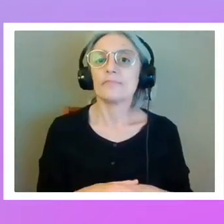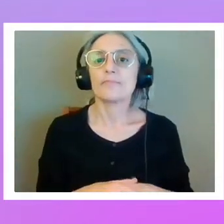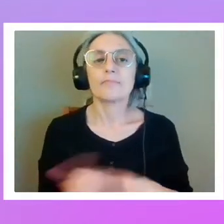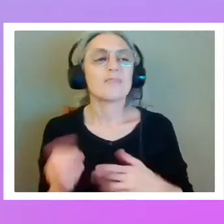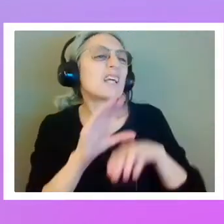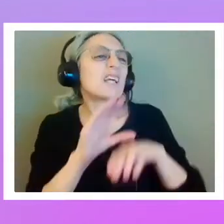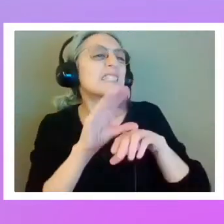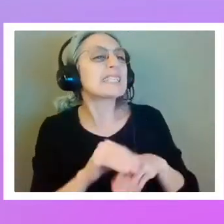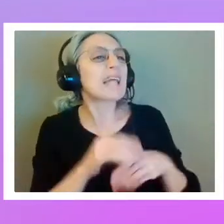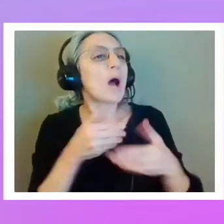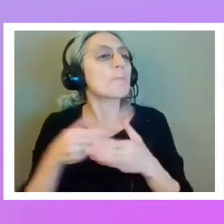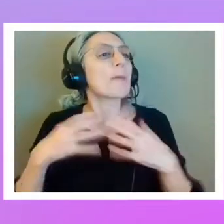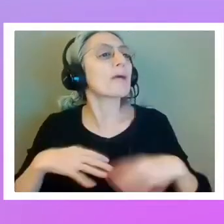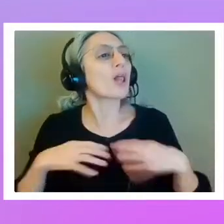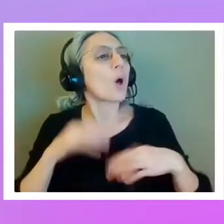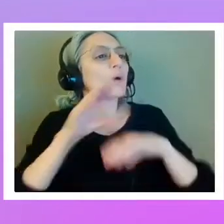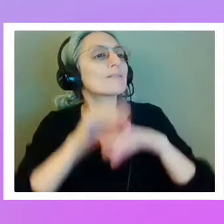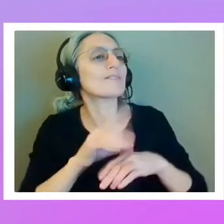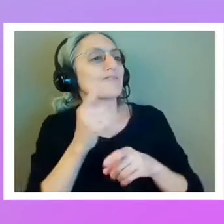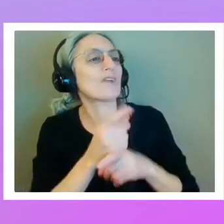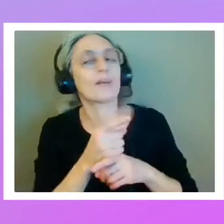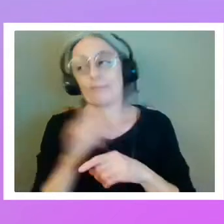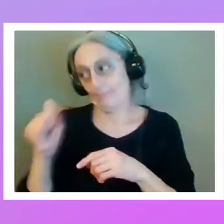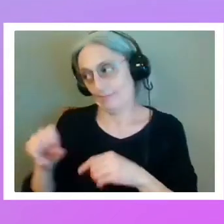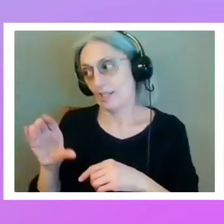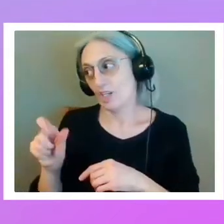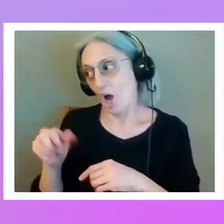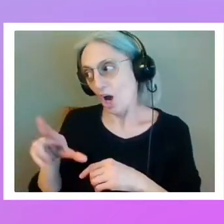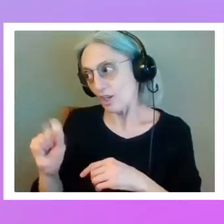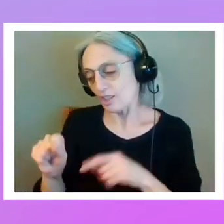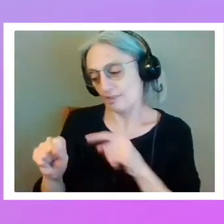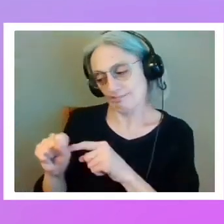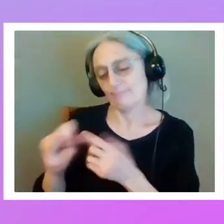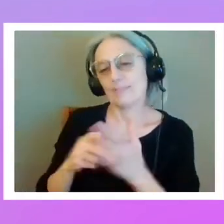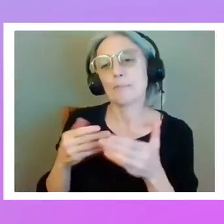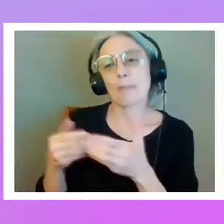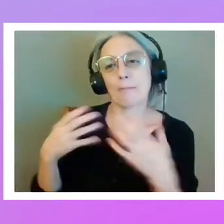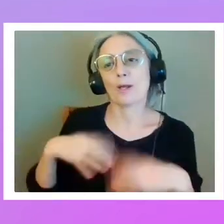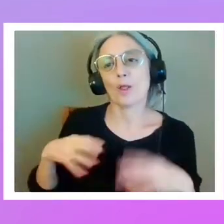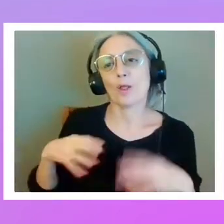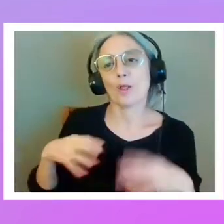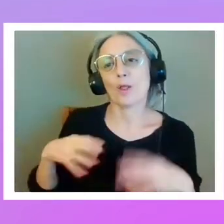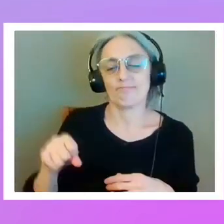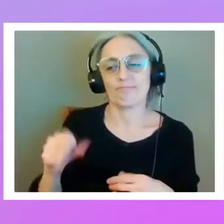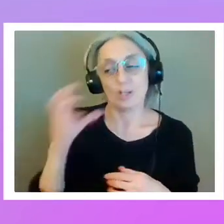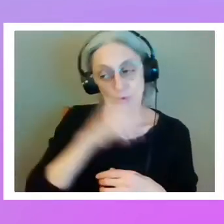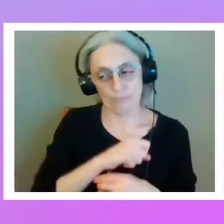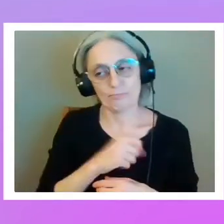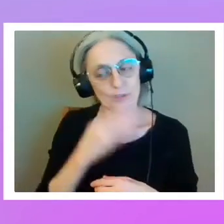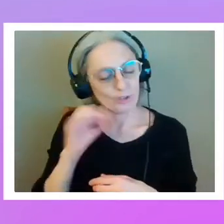as well. Yeah, that's a good one because it is from Carter. So you can start to make some assumptions. Good job. I like that.